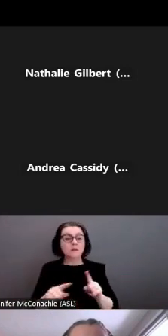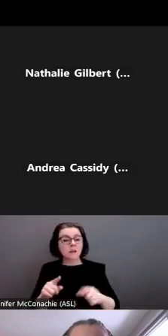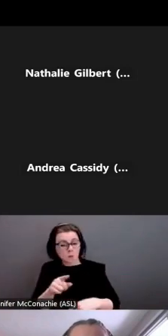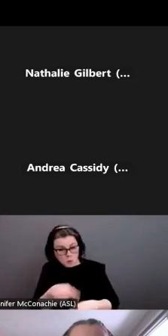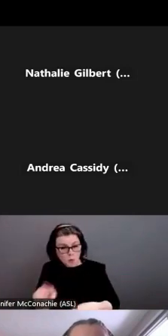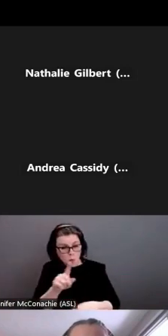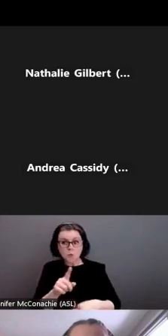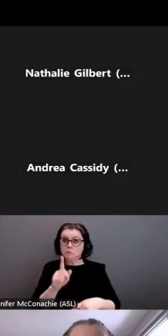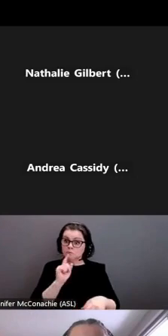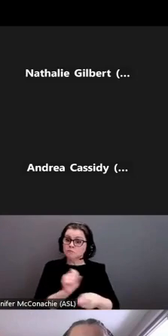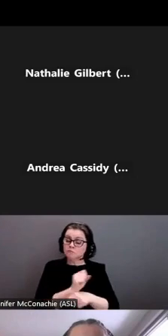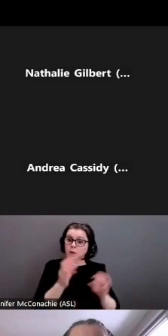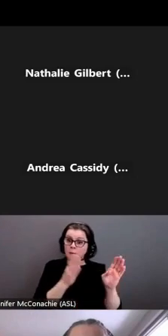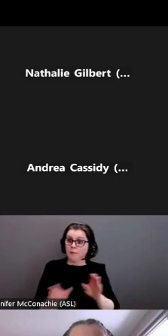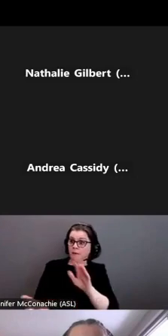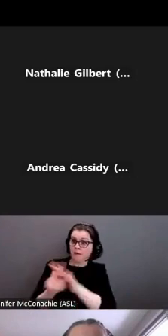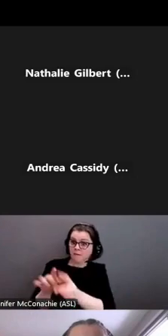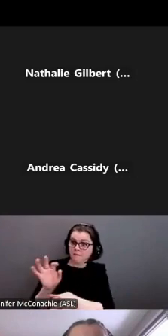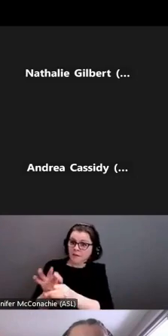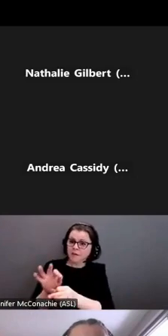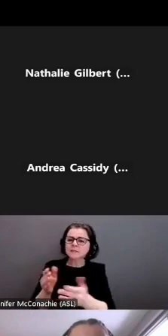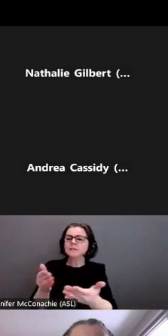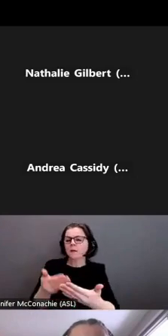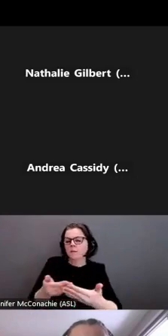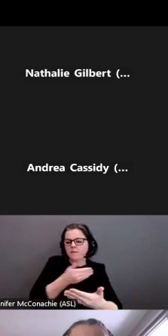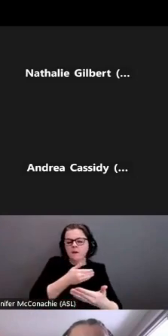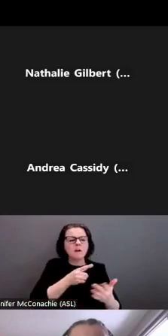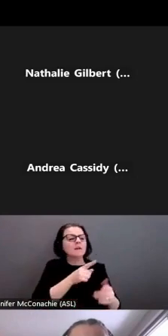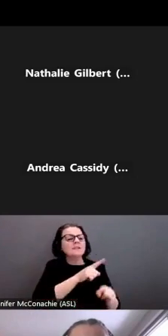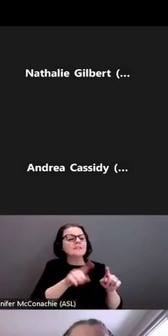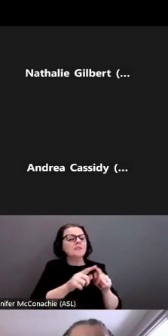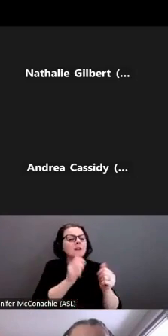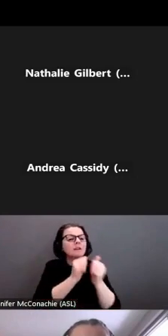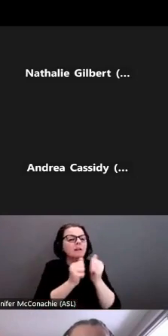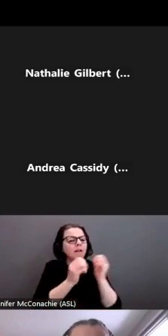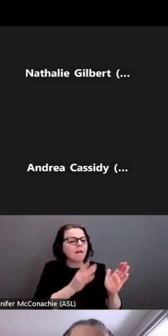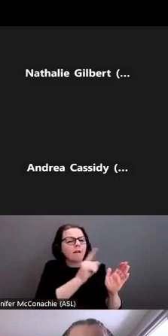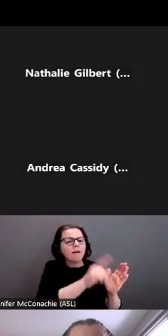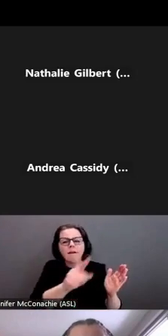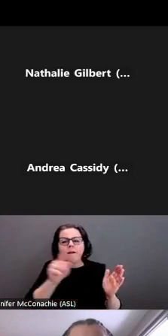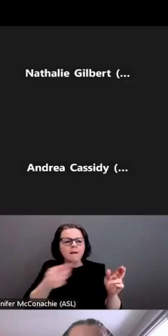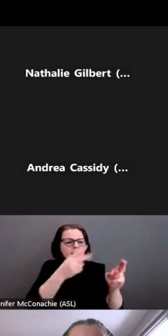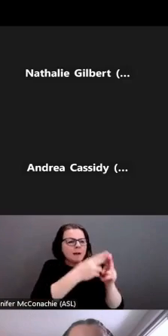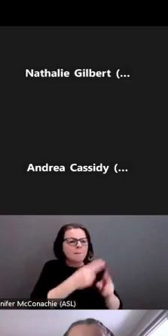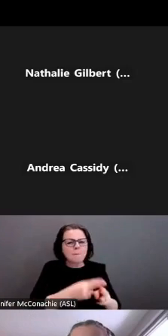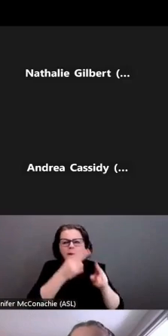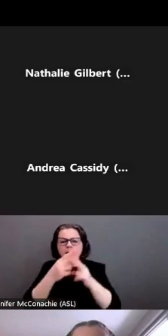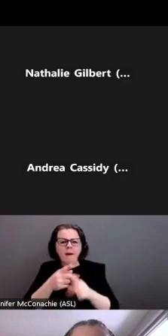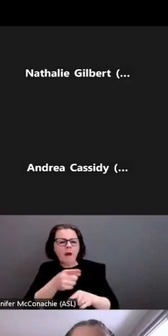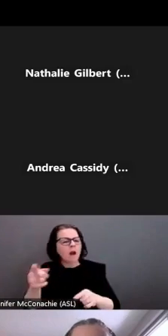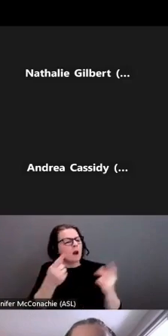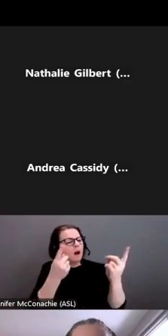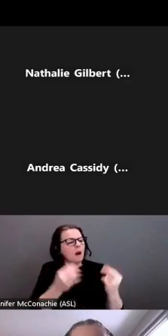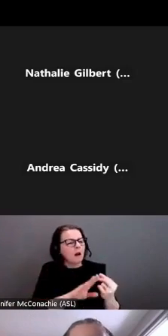effort to go, well, then actually maybe research about different candidates. Perhaps there's people just like you who are running around your